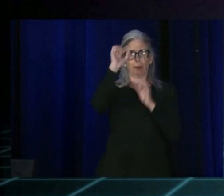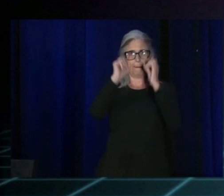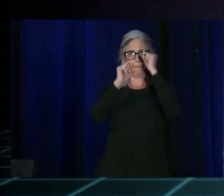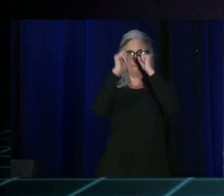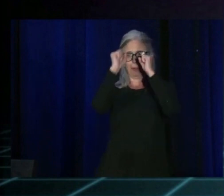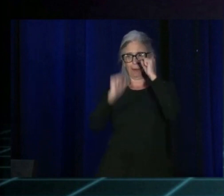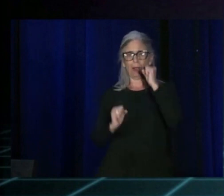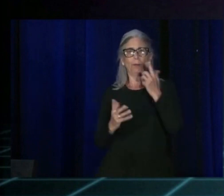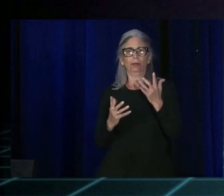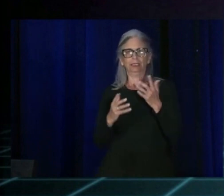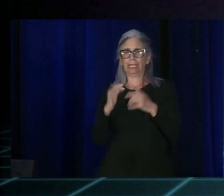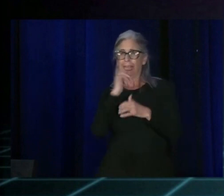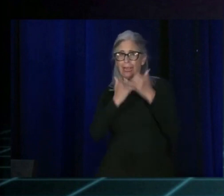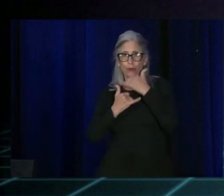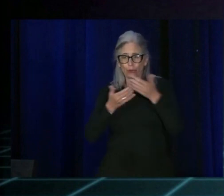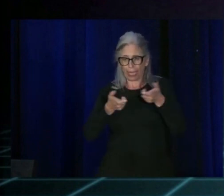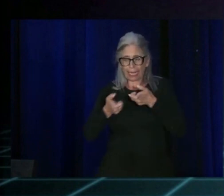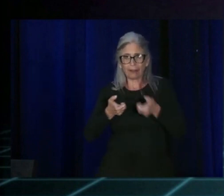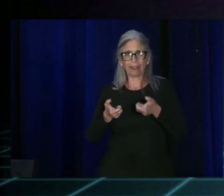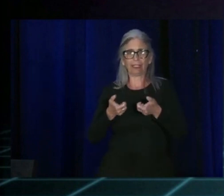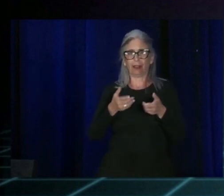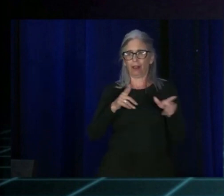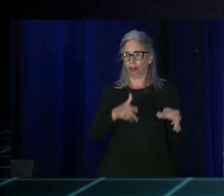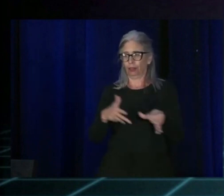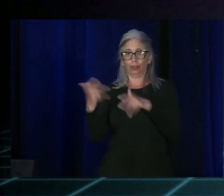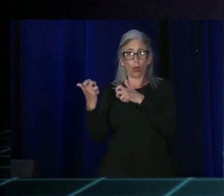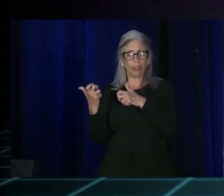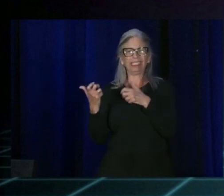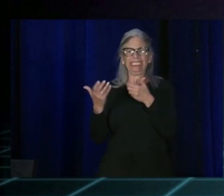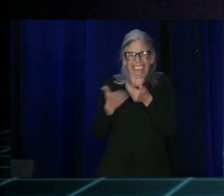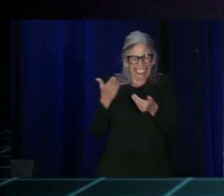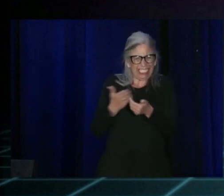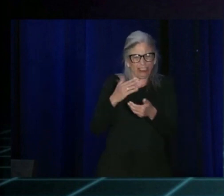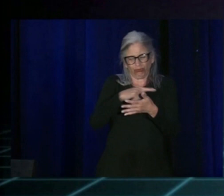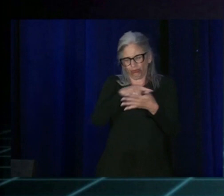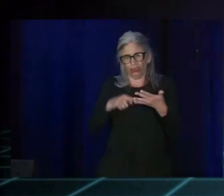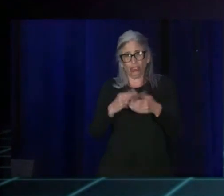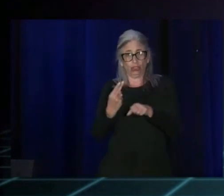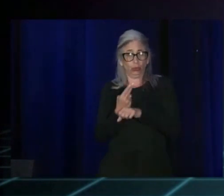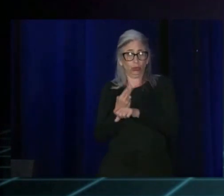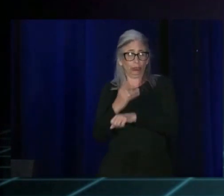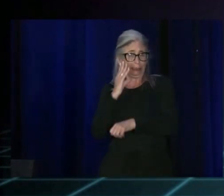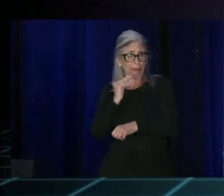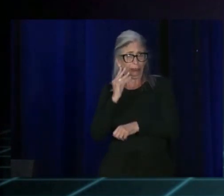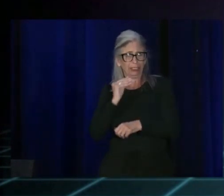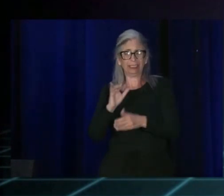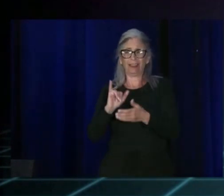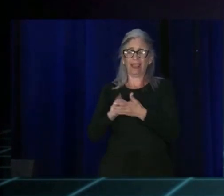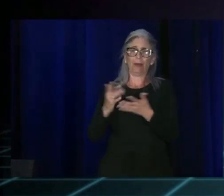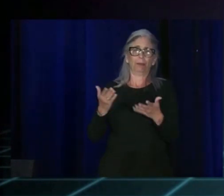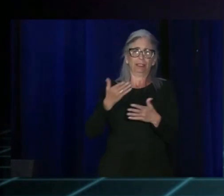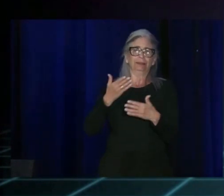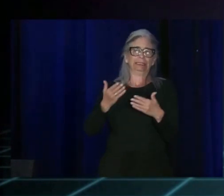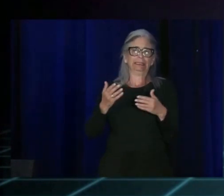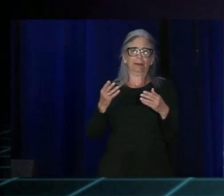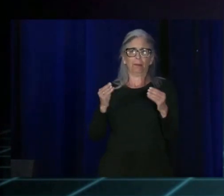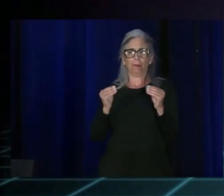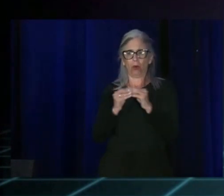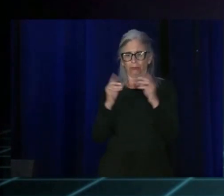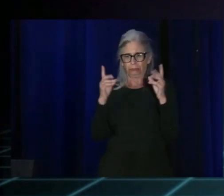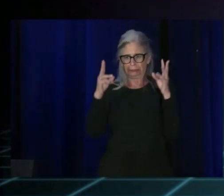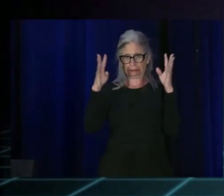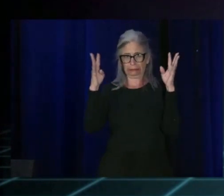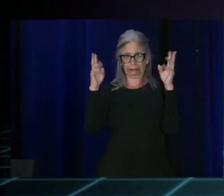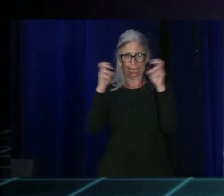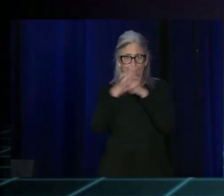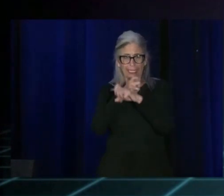and to do loading a lot easier. So all of these user experience things that we would have, it would be more complicated to build. It